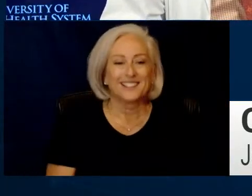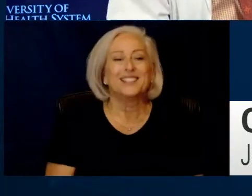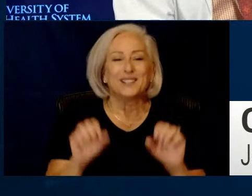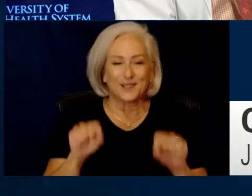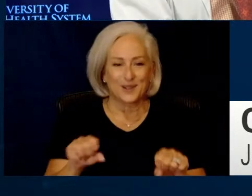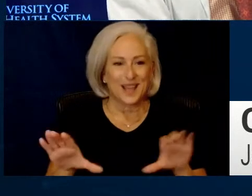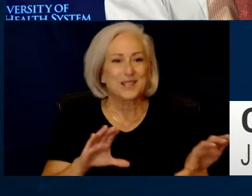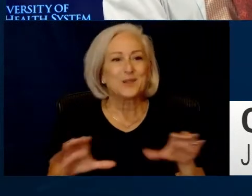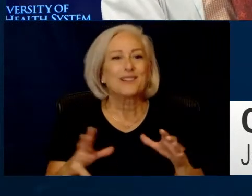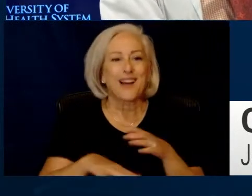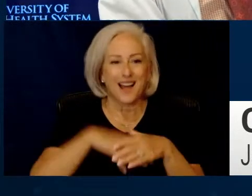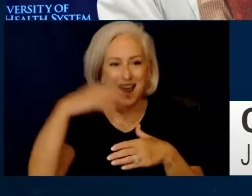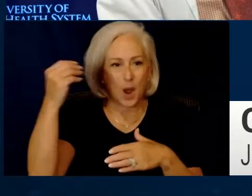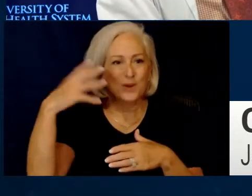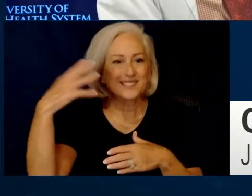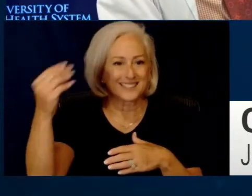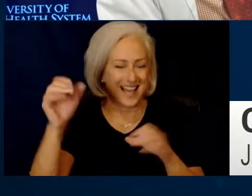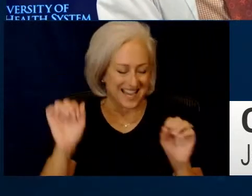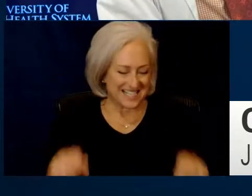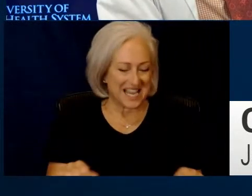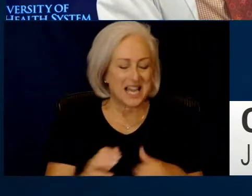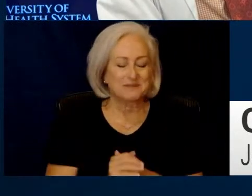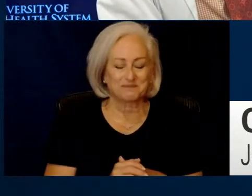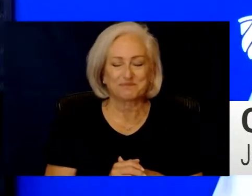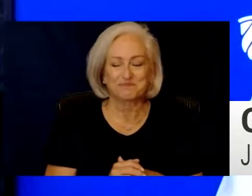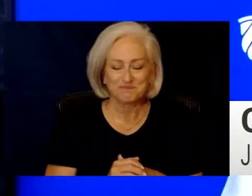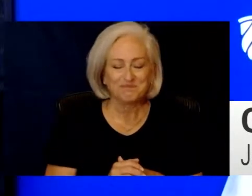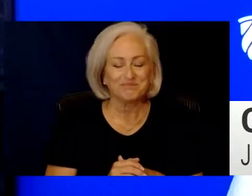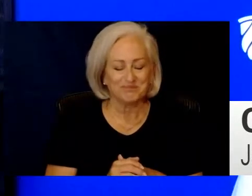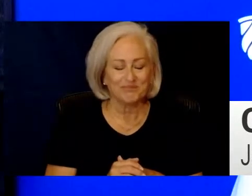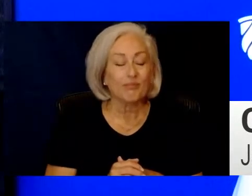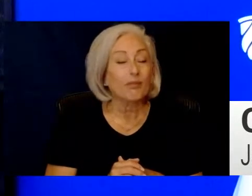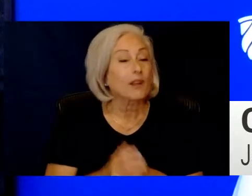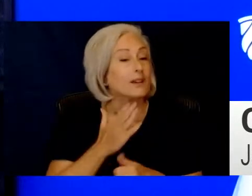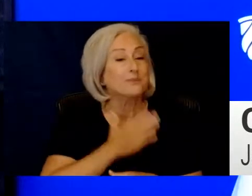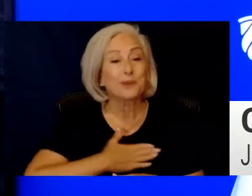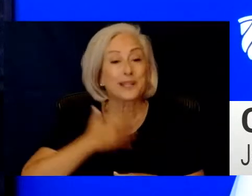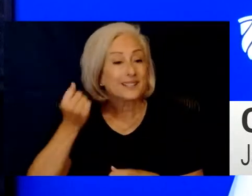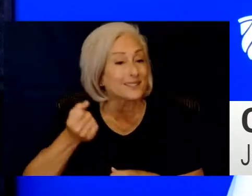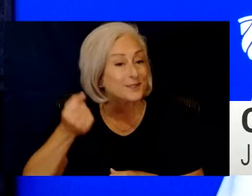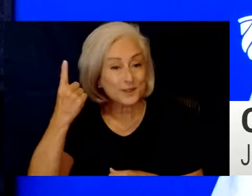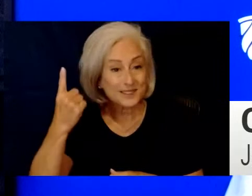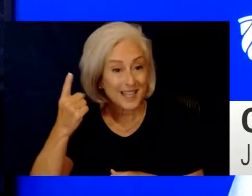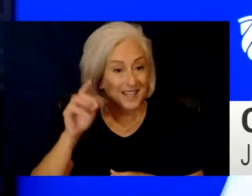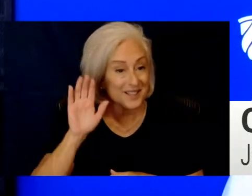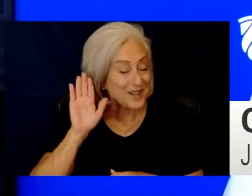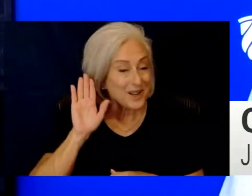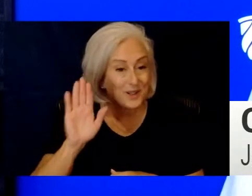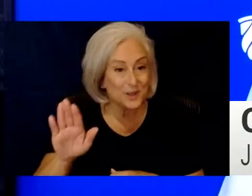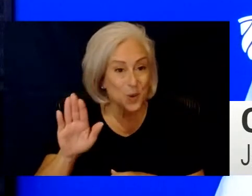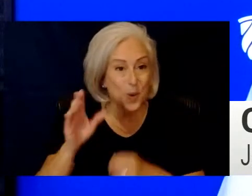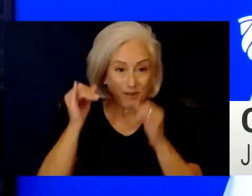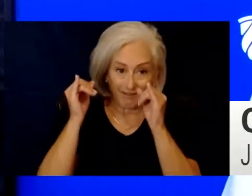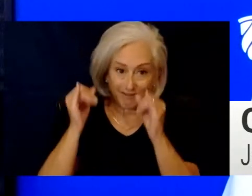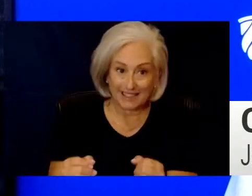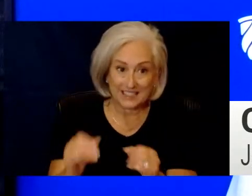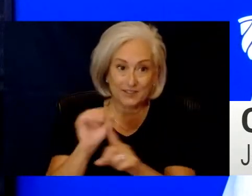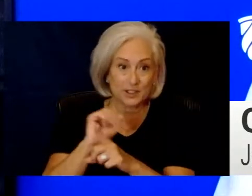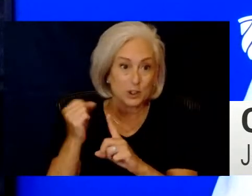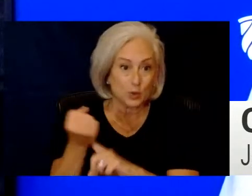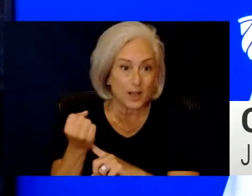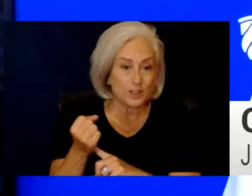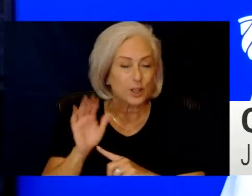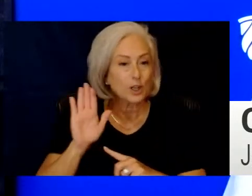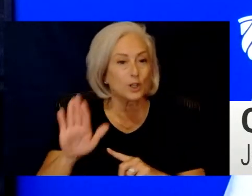it. So I think the main point is, please understand your individual situation, the situation with your family and your